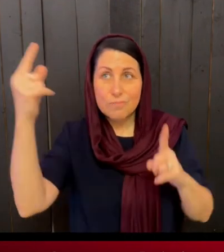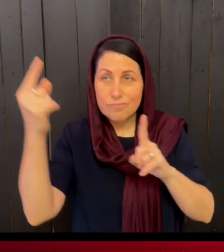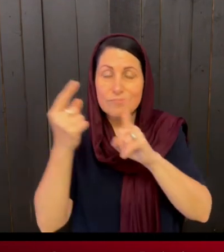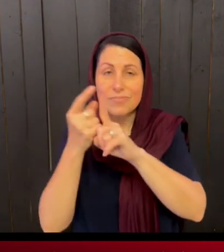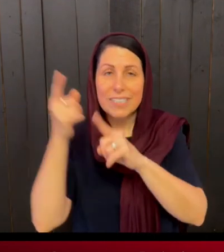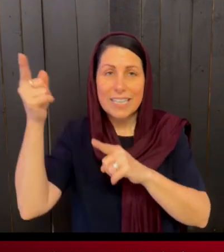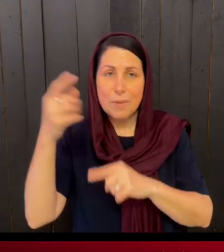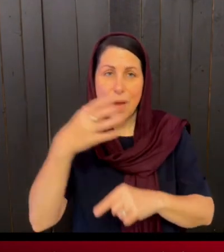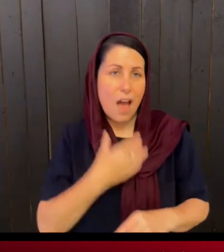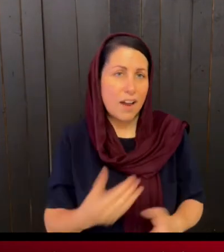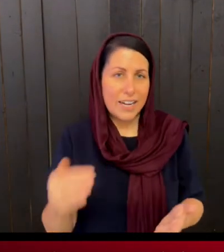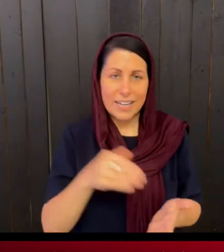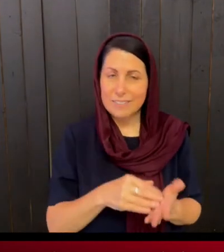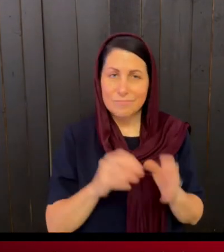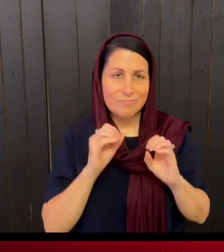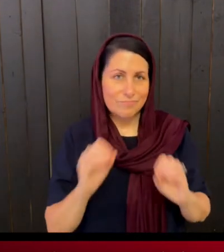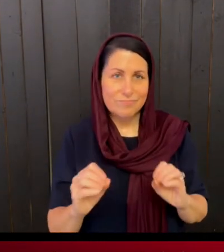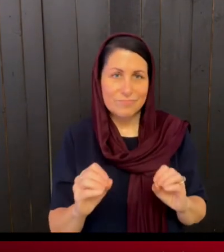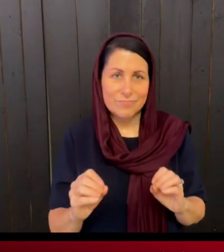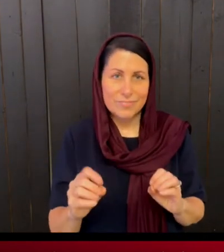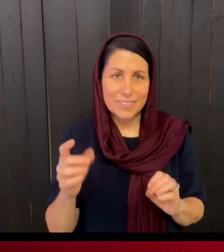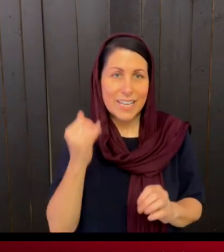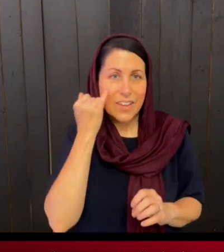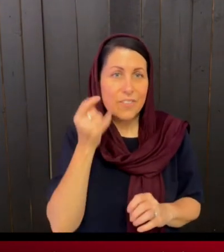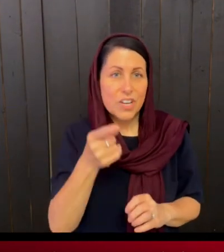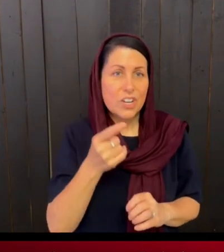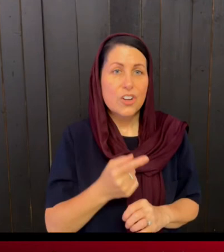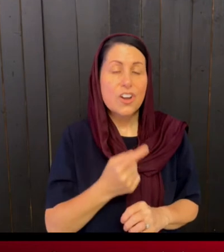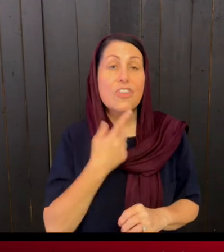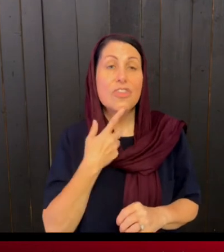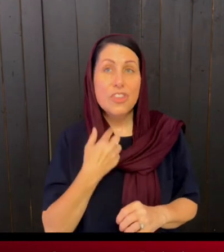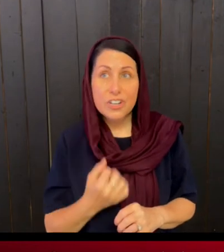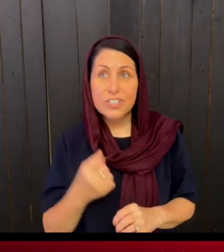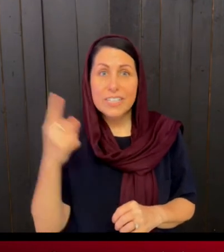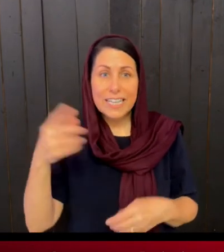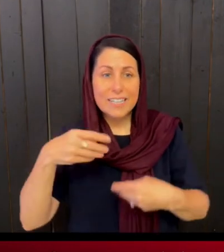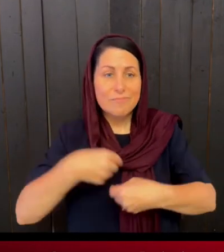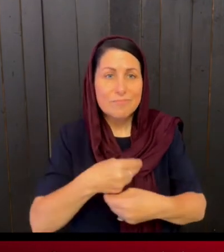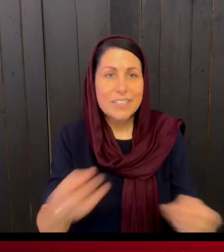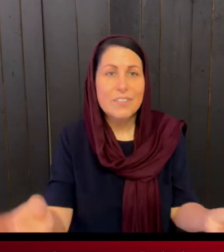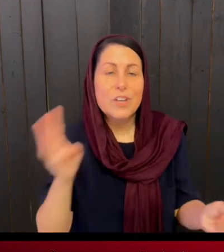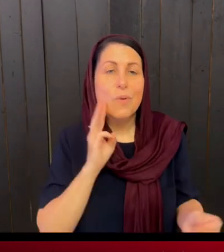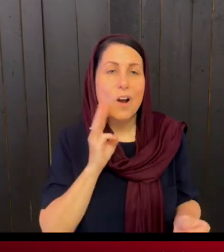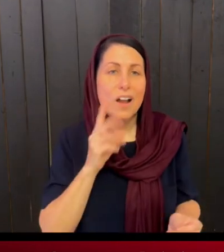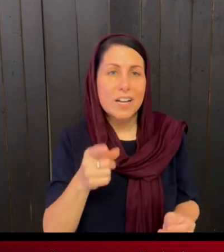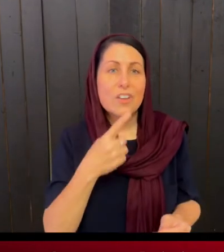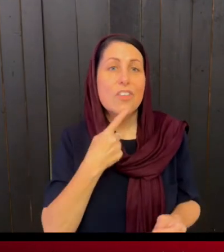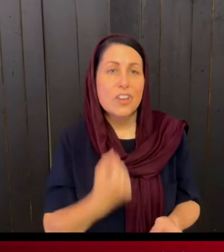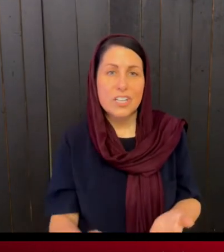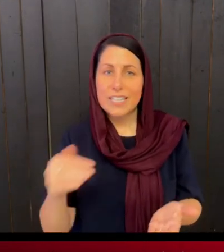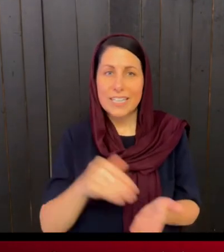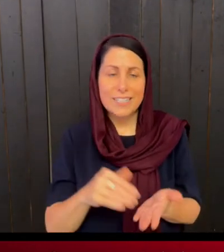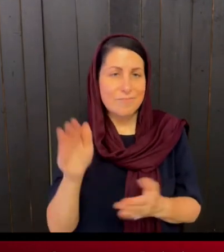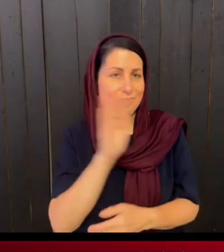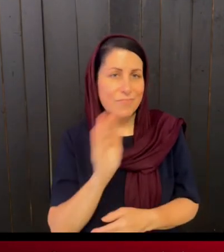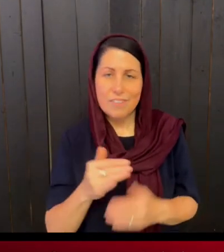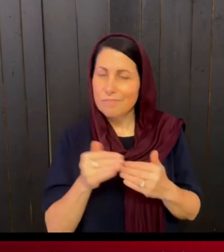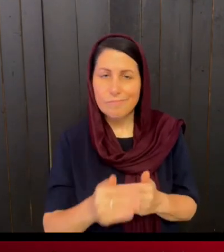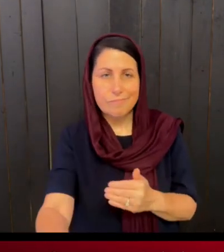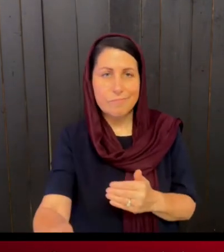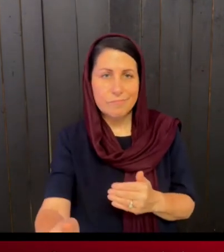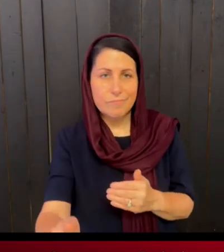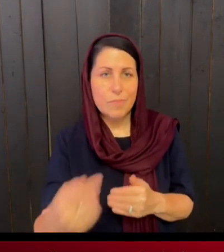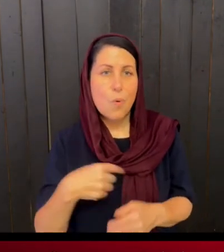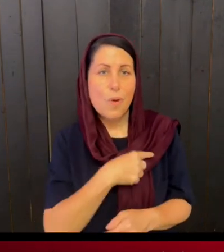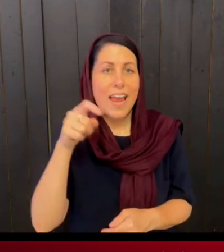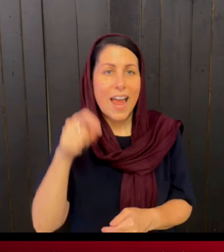if we're thirsty, again, come to him. He will provide us what we need and we'll never thirst. We have to have the hunger. We have to have the